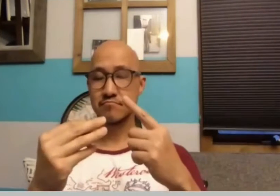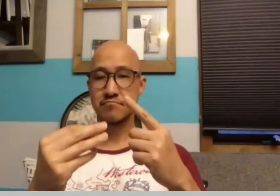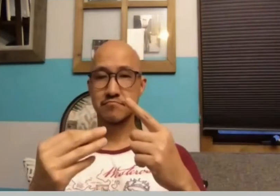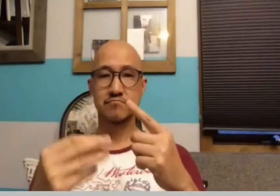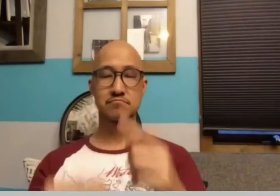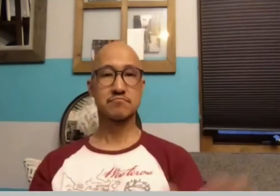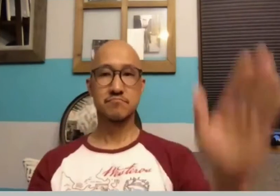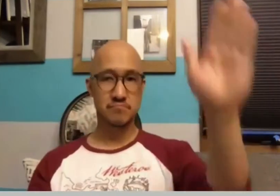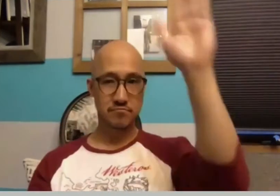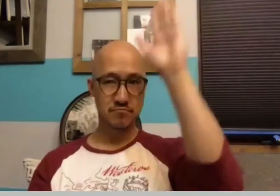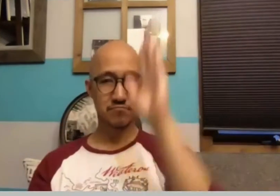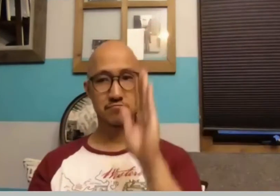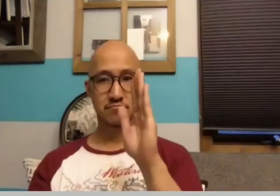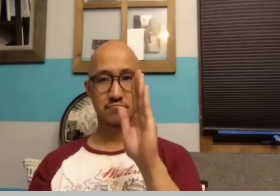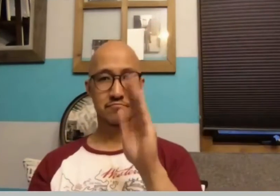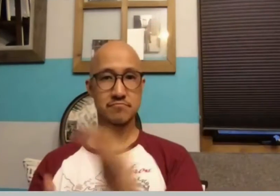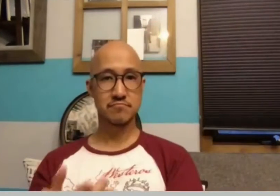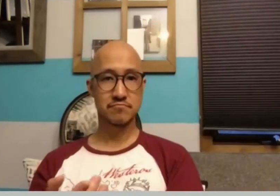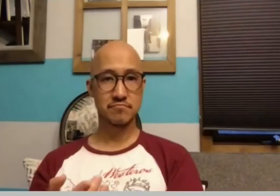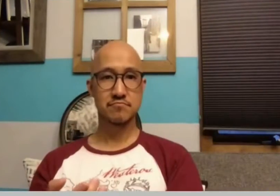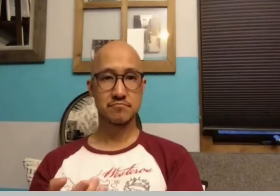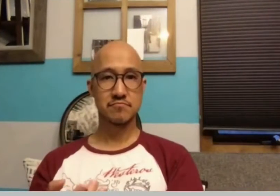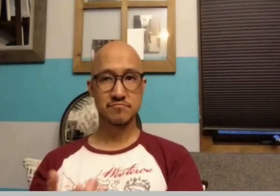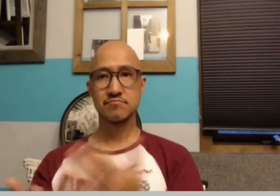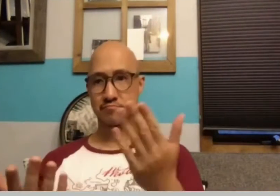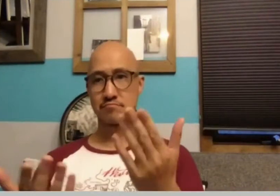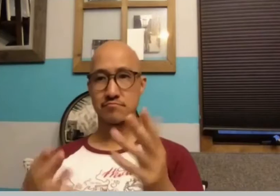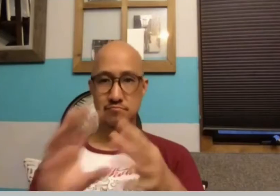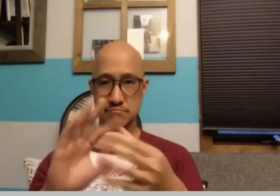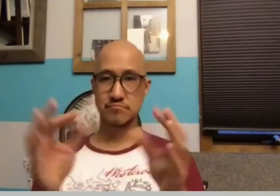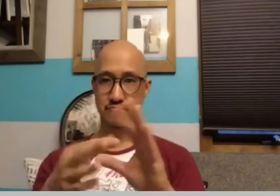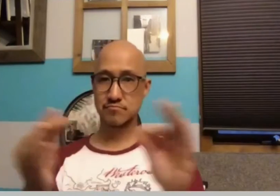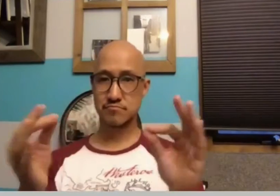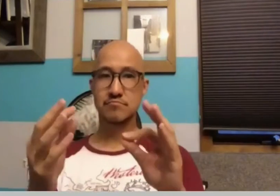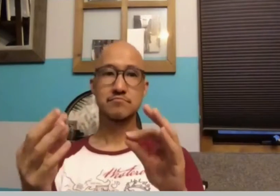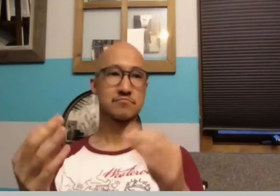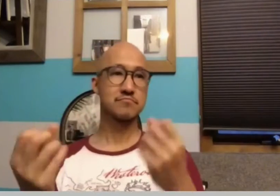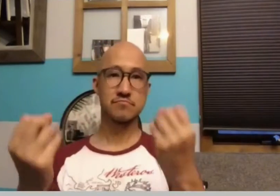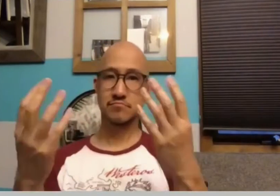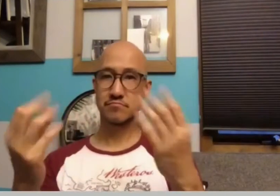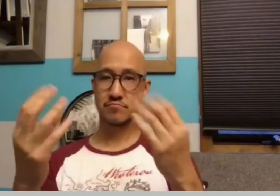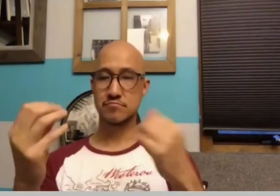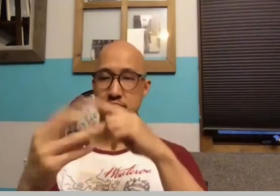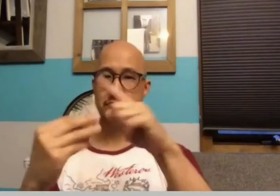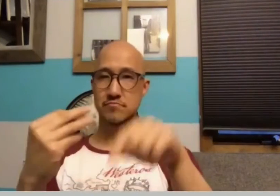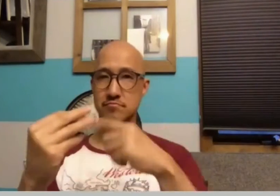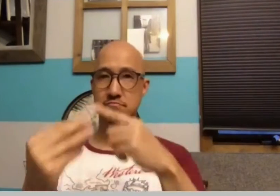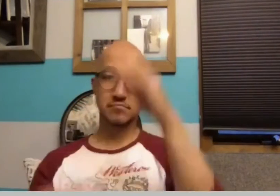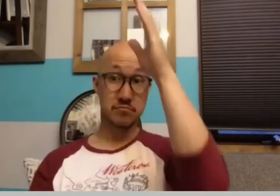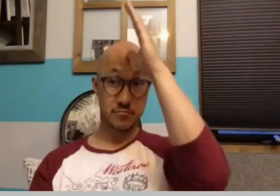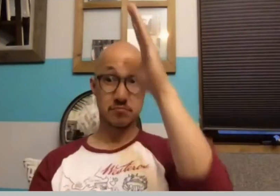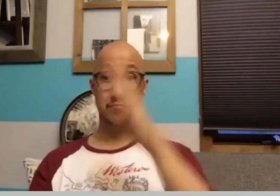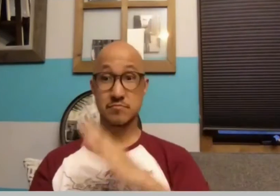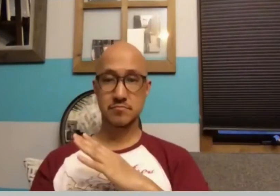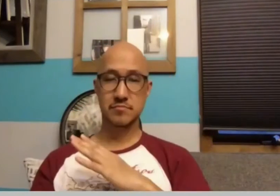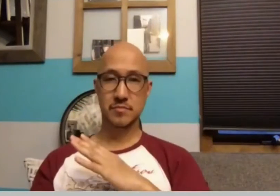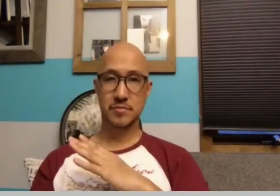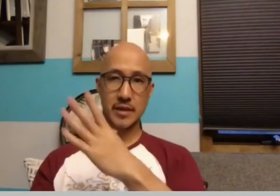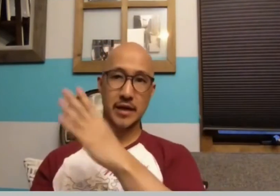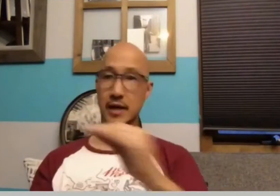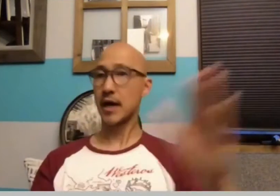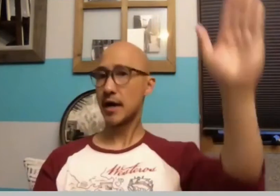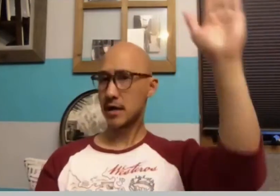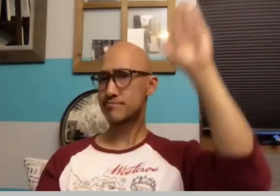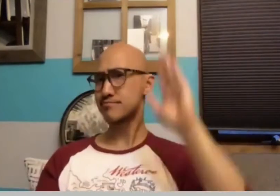character. He had a role and he did amazing things. But here in the prophets, the narrative switches, and it's first person. It's right from